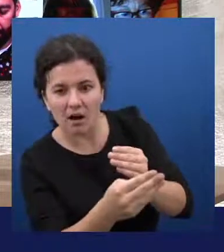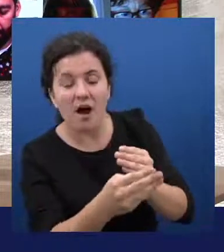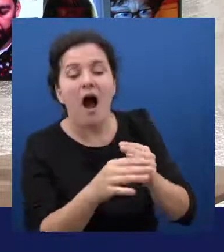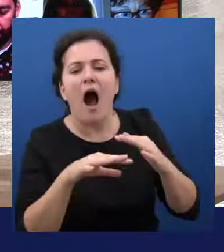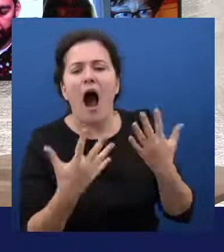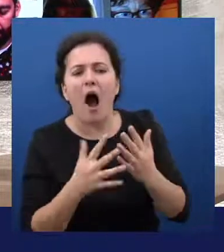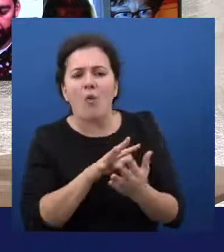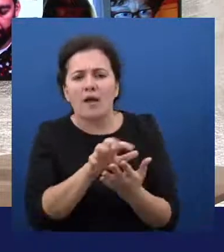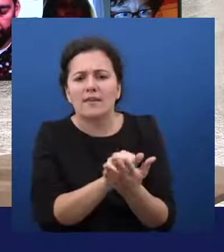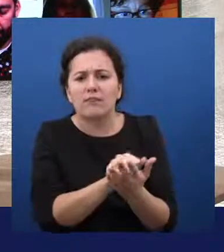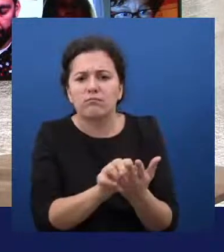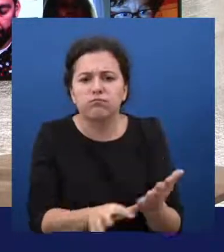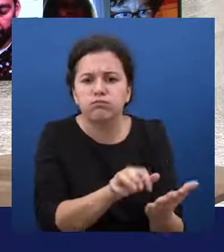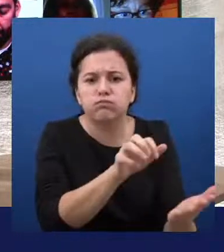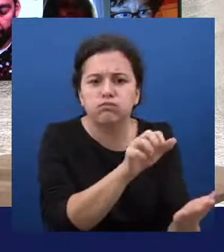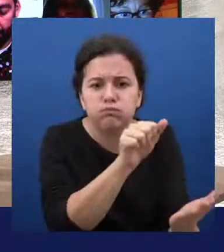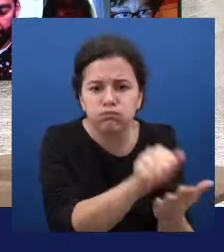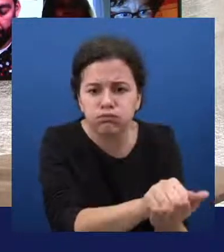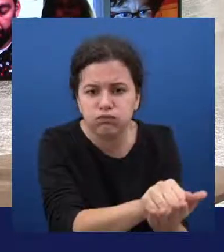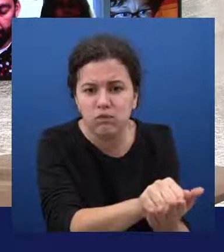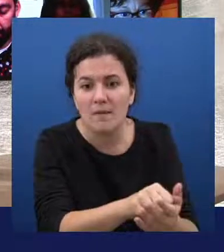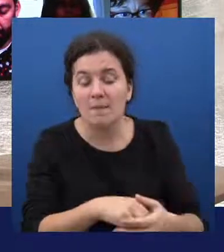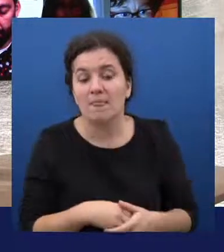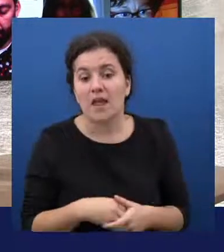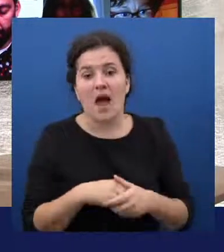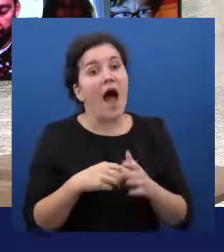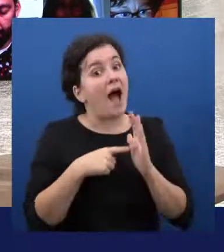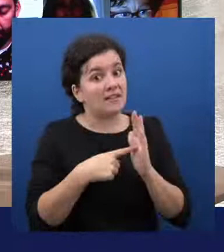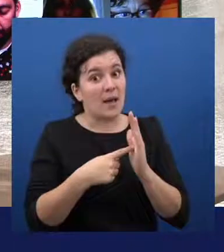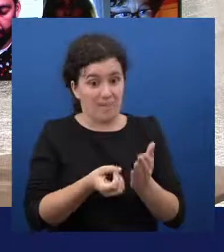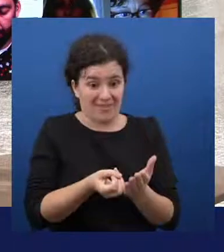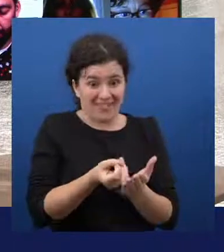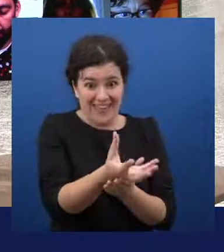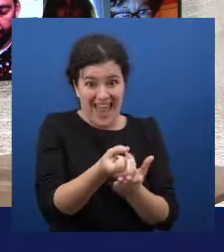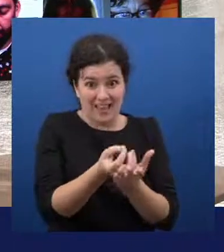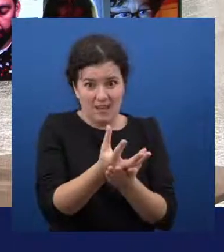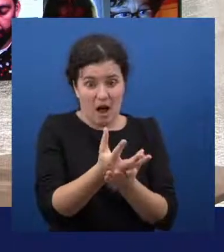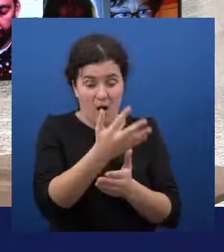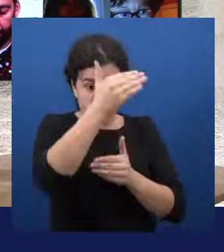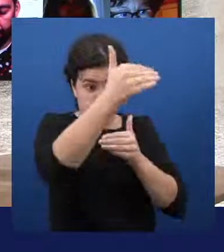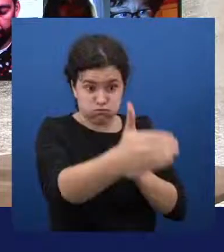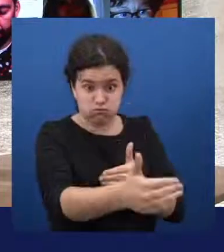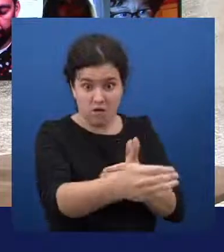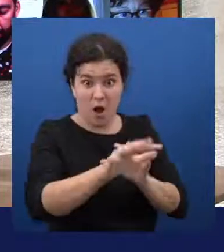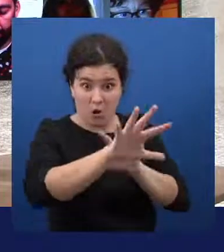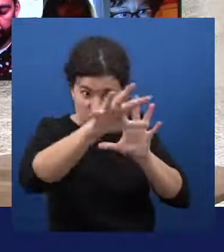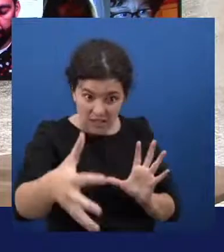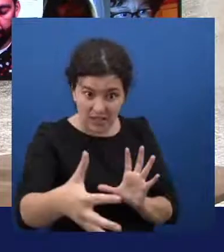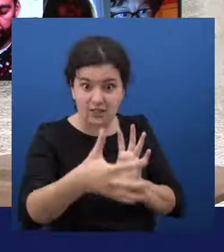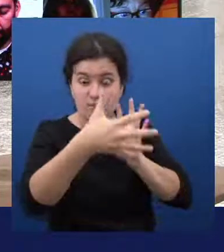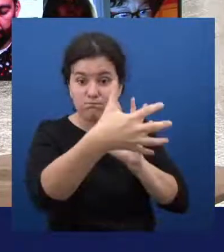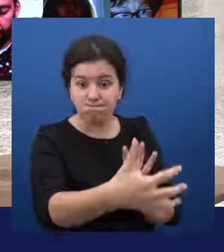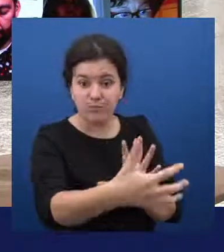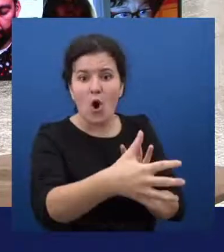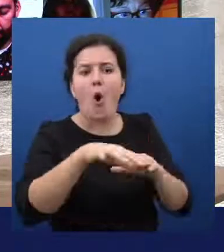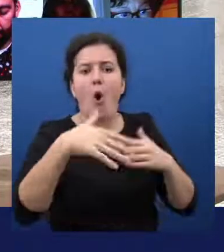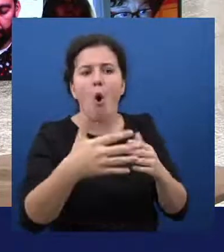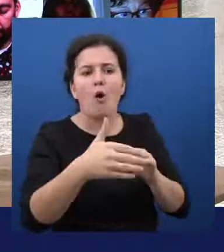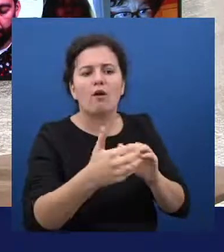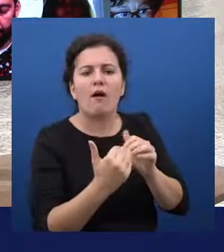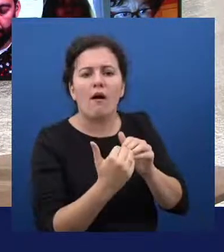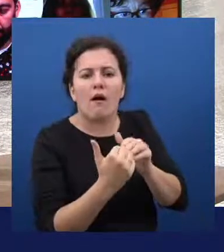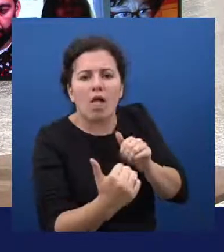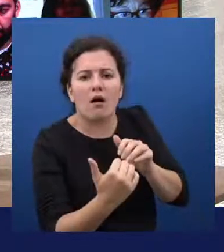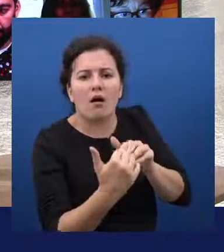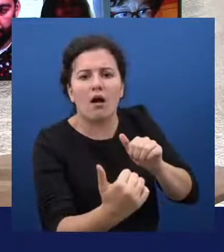the whole data at once, like a batch of data, or we just keep uploading